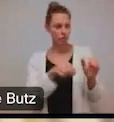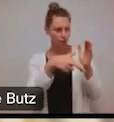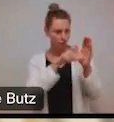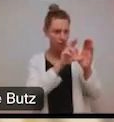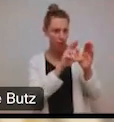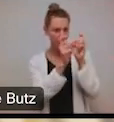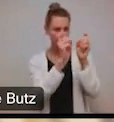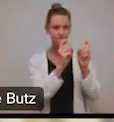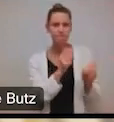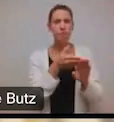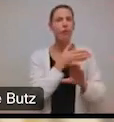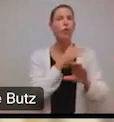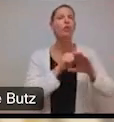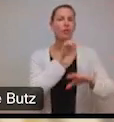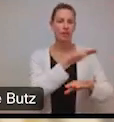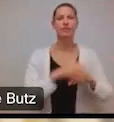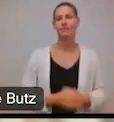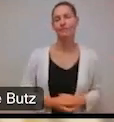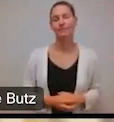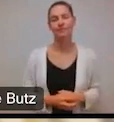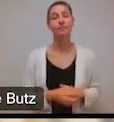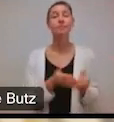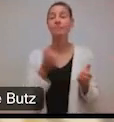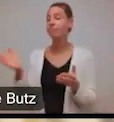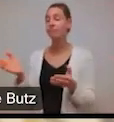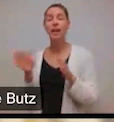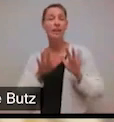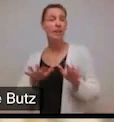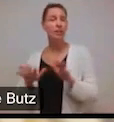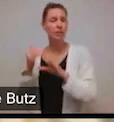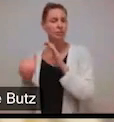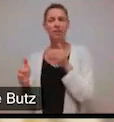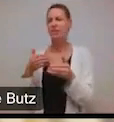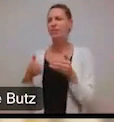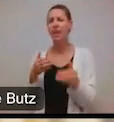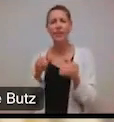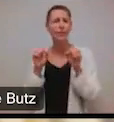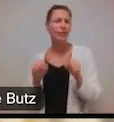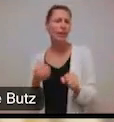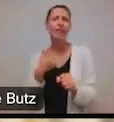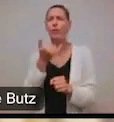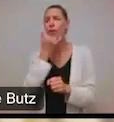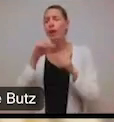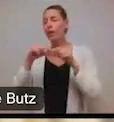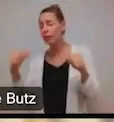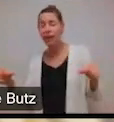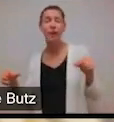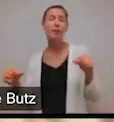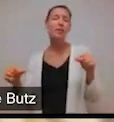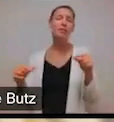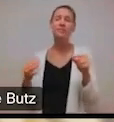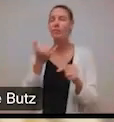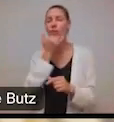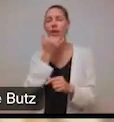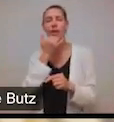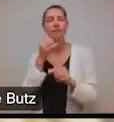before they are sent out. Casual emails, it doesn't matter. You can have incorrect grammar, you can have incorrect sentence